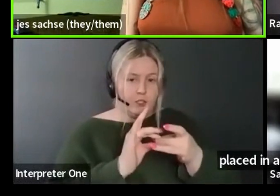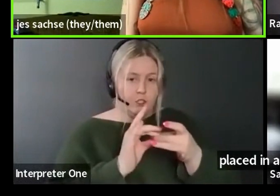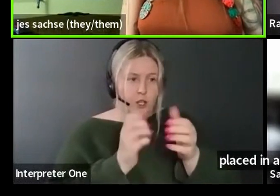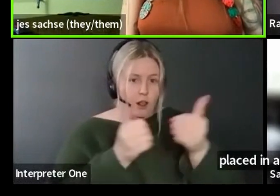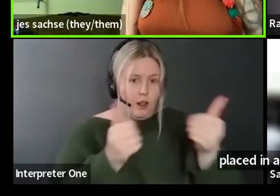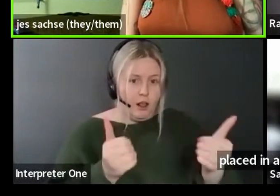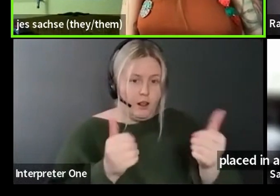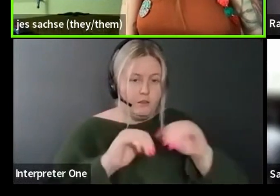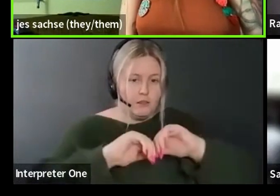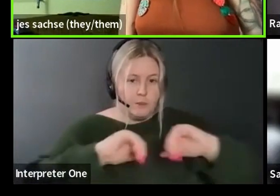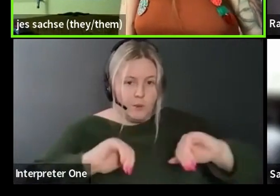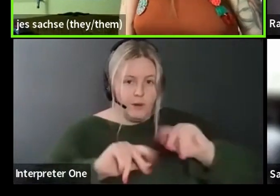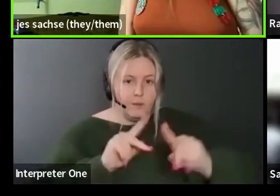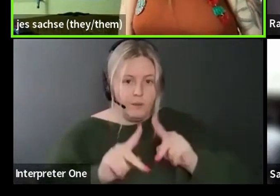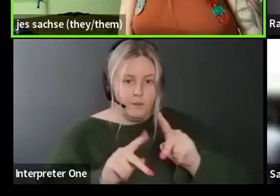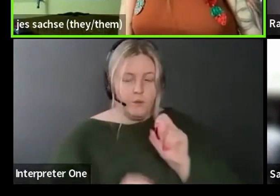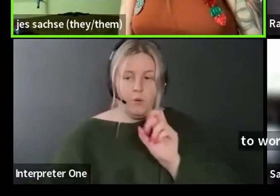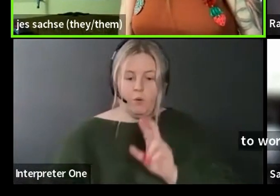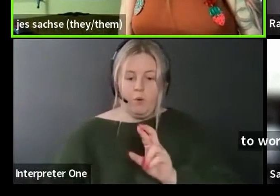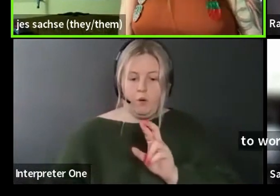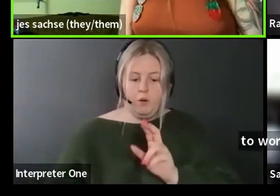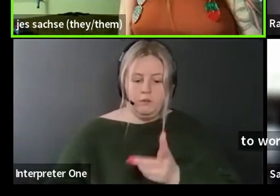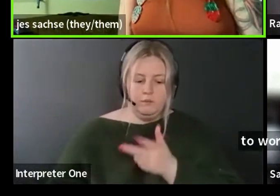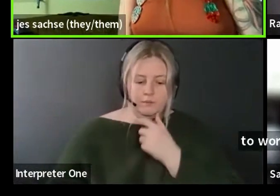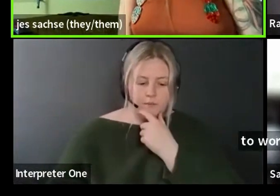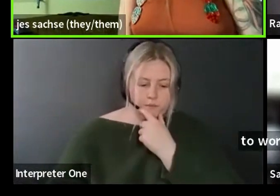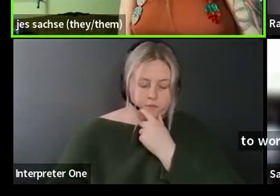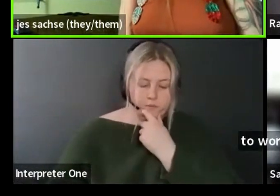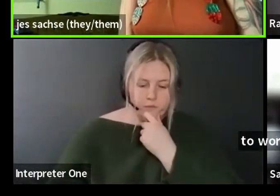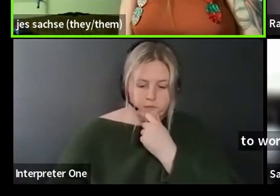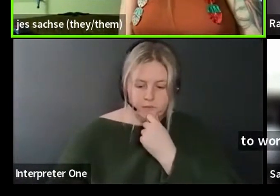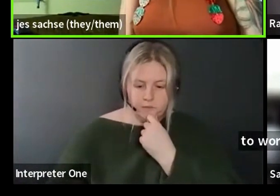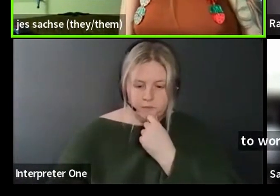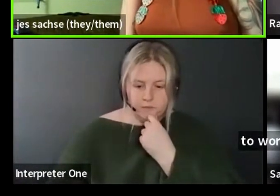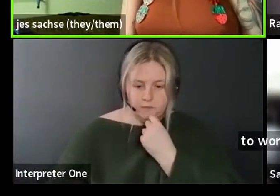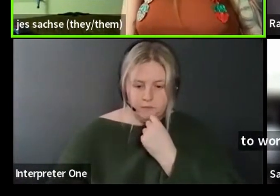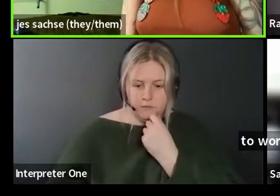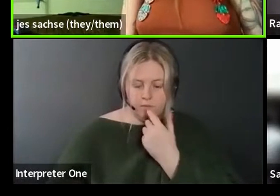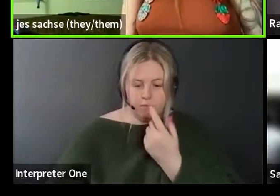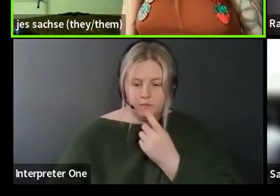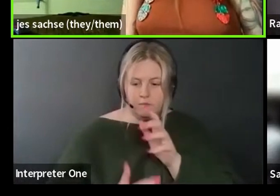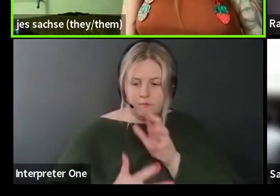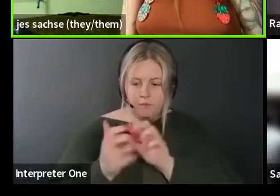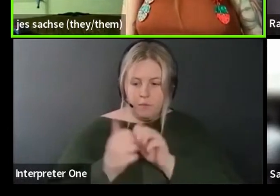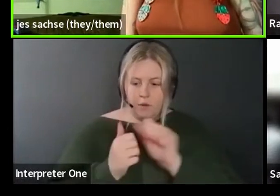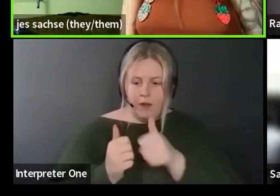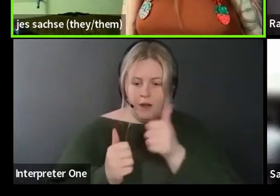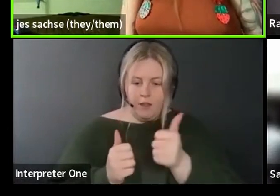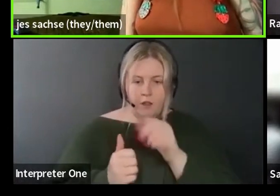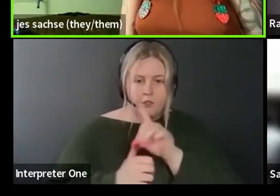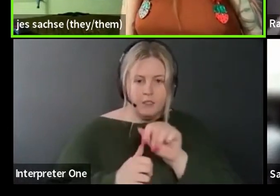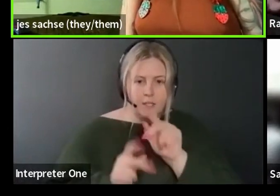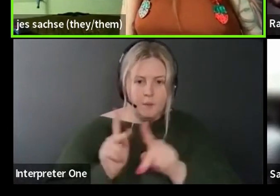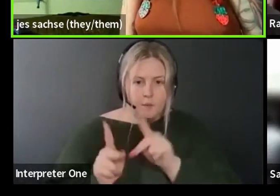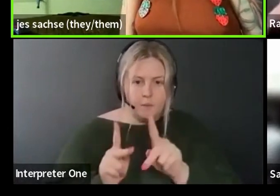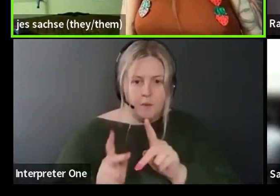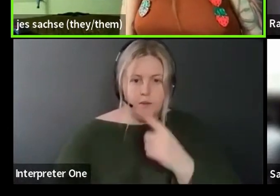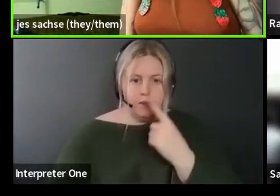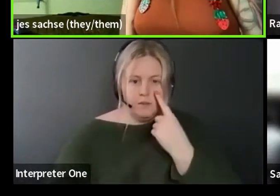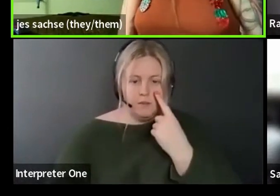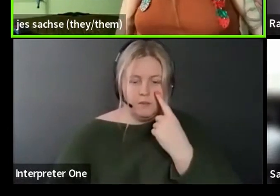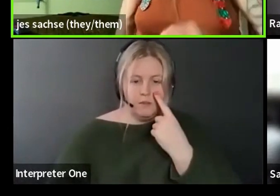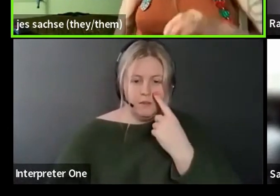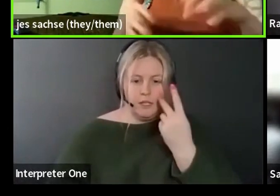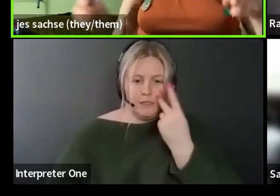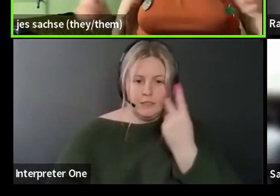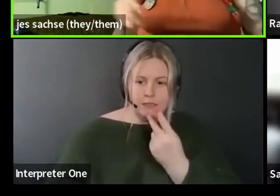I don't know like be robbed of an intimacy and a kinship with other disabled people and to witness that firsthand for folks